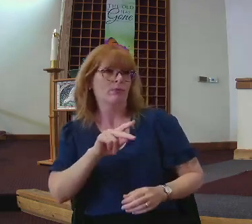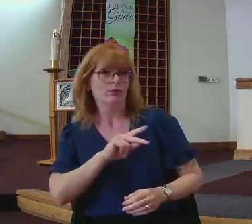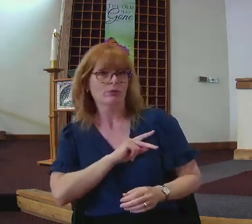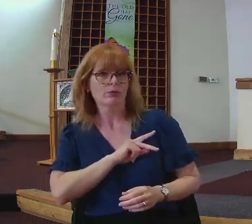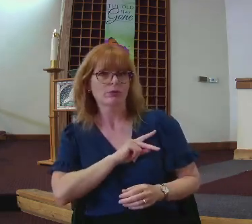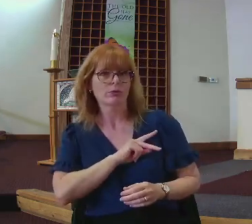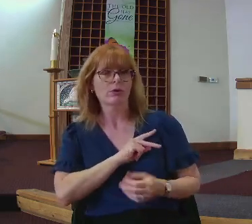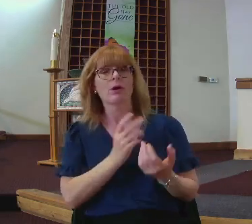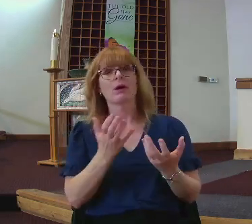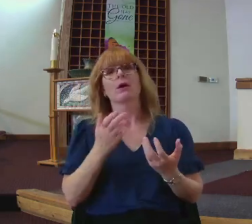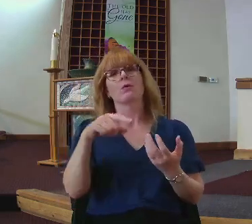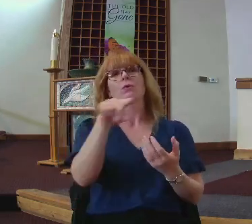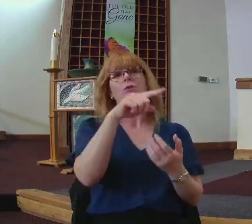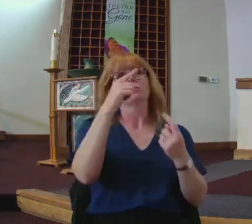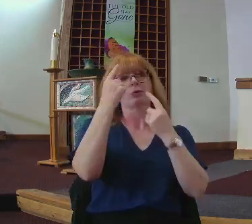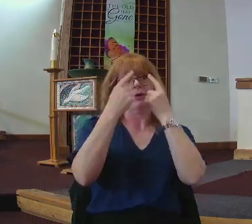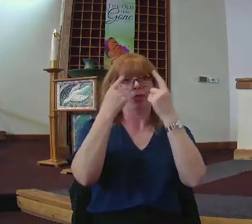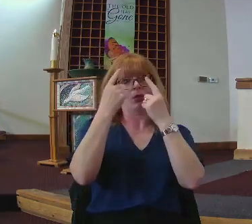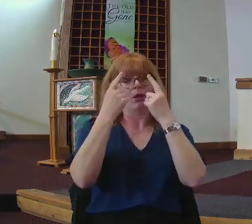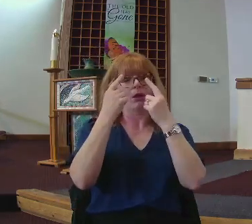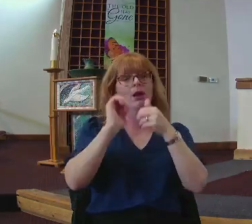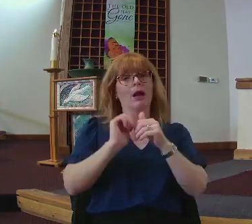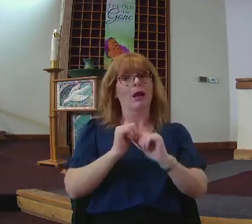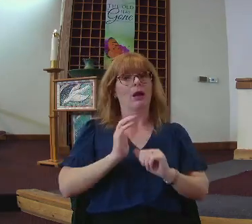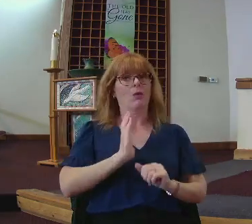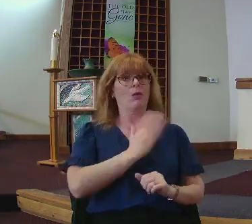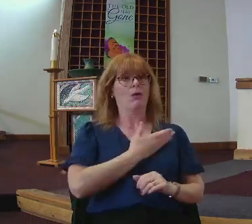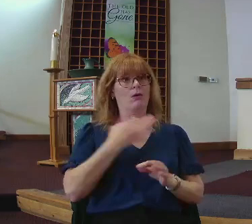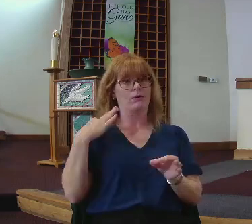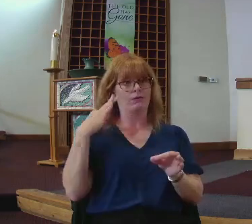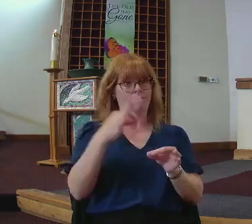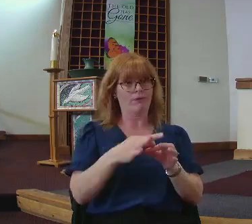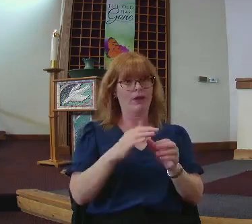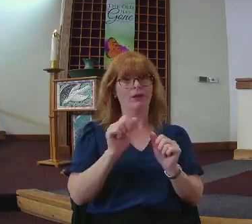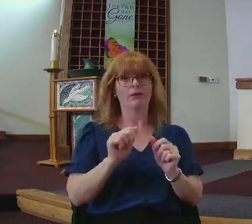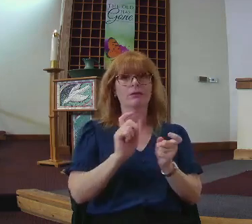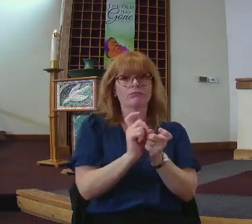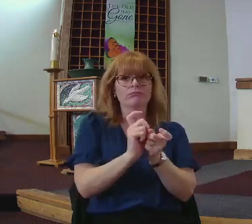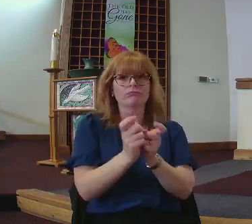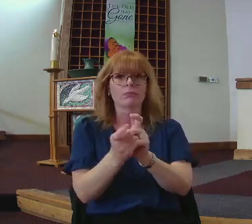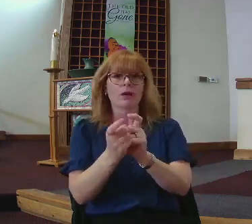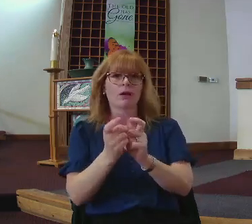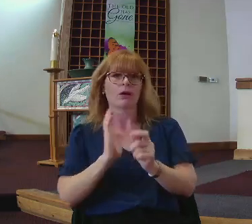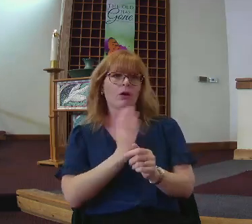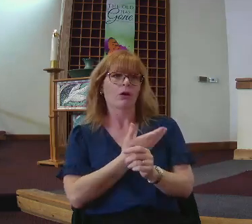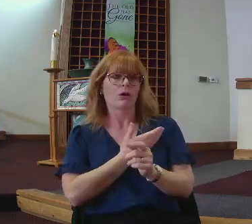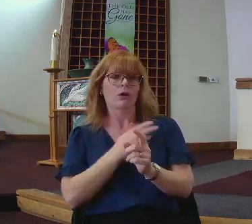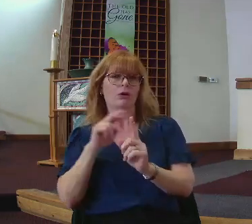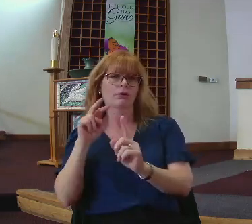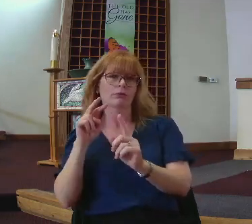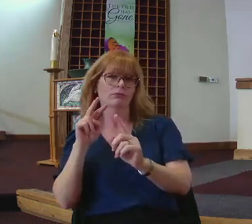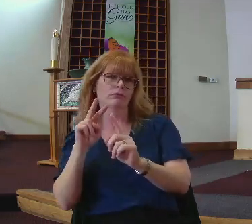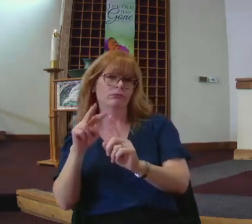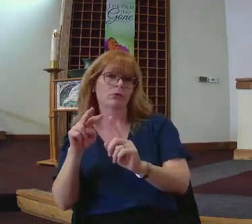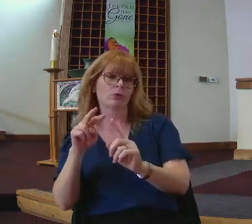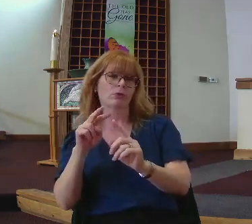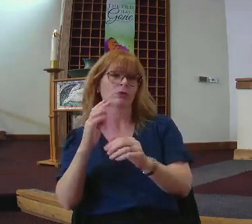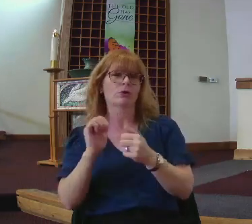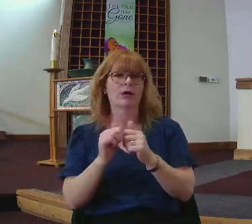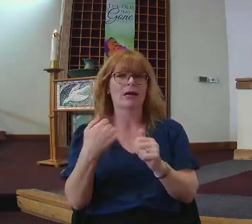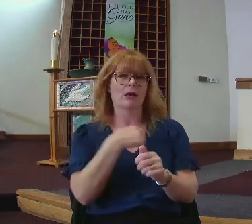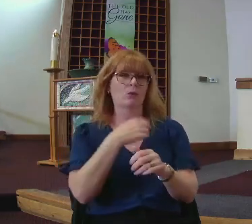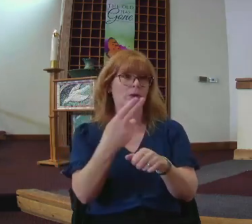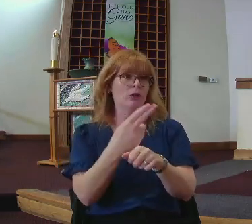start thinking about how our faith can shape the way we use science. Now, I talked about this idea